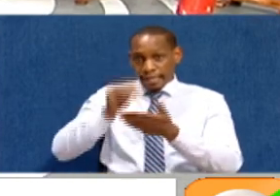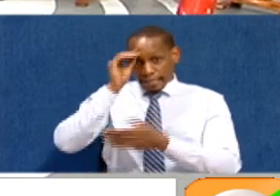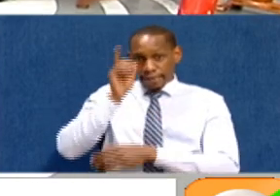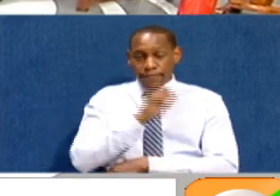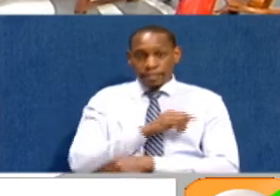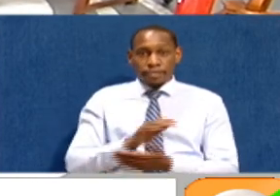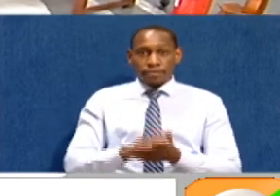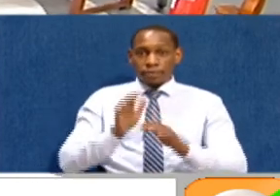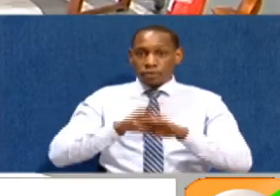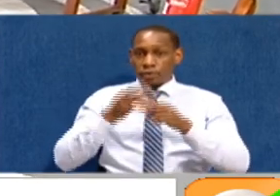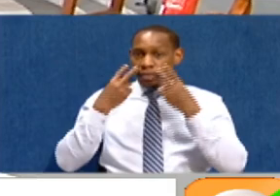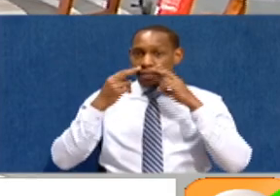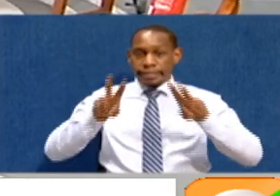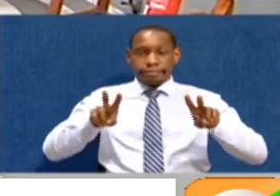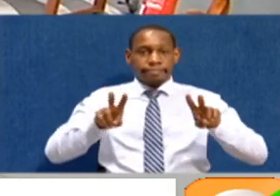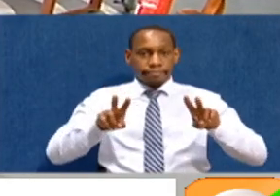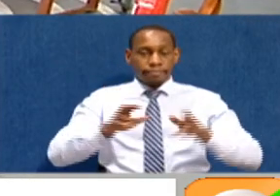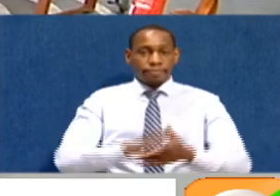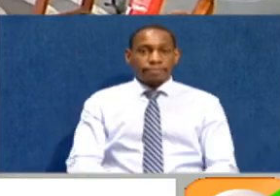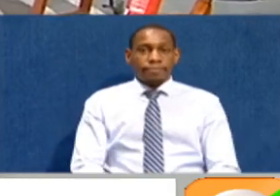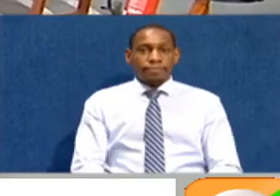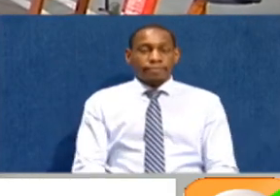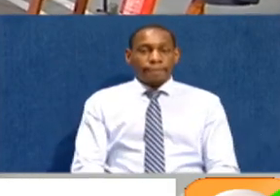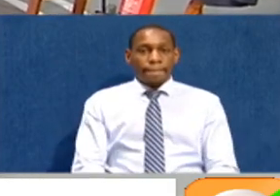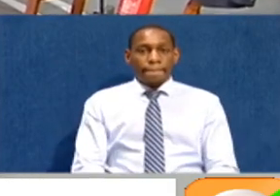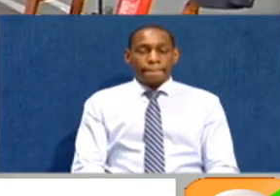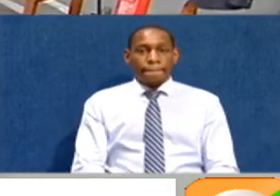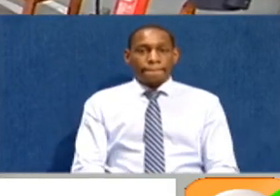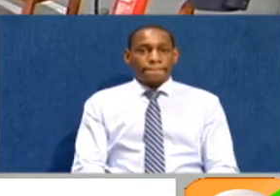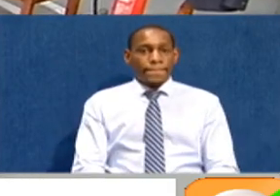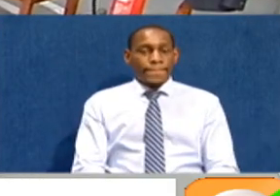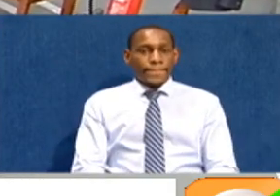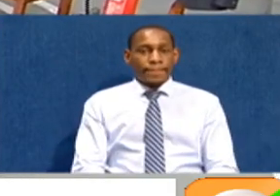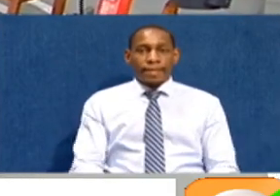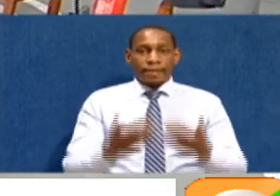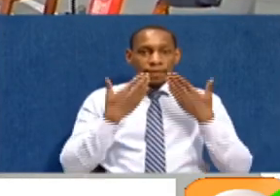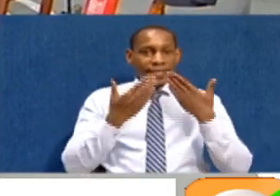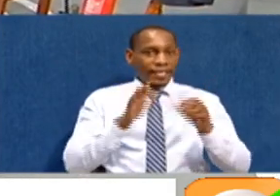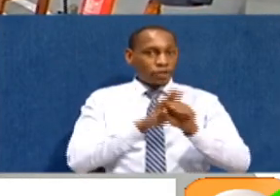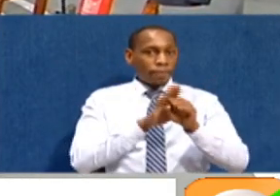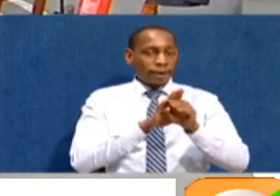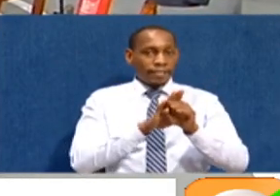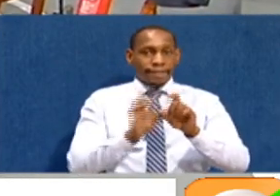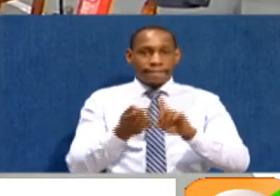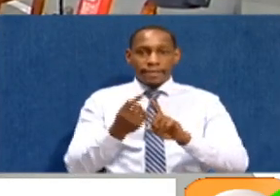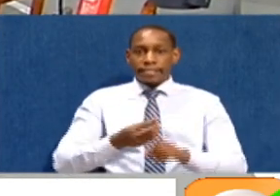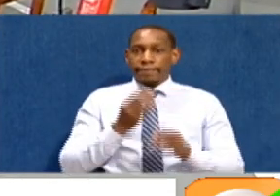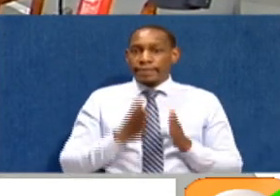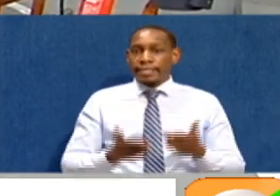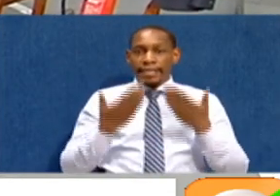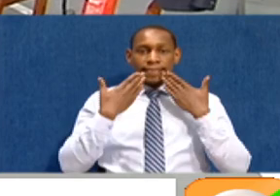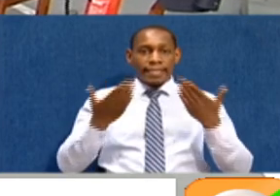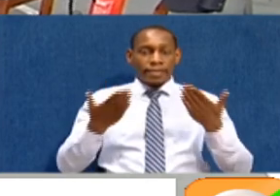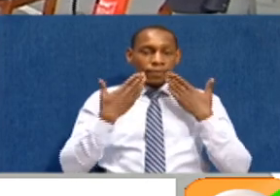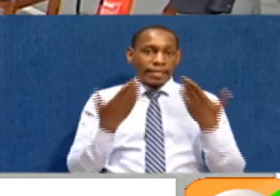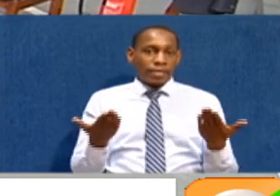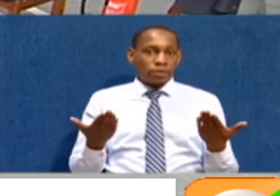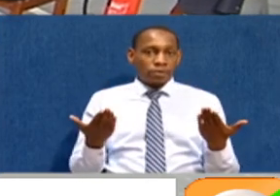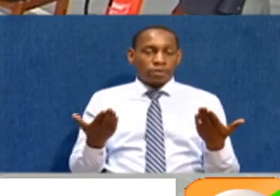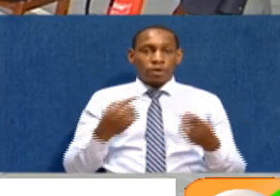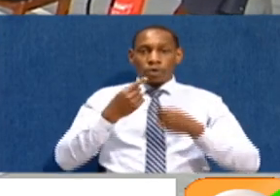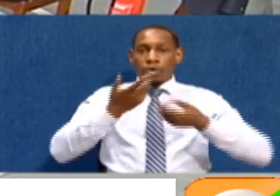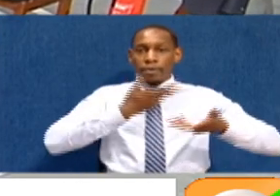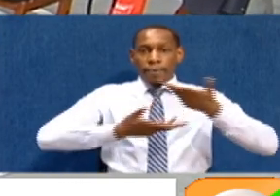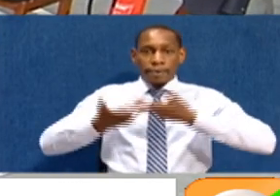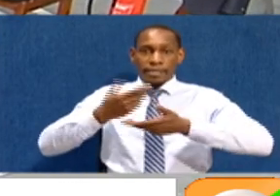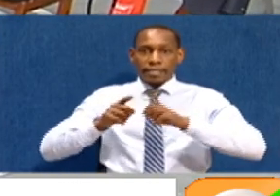na kuna watu na viatu. Kuna watu na viatu. Prof, thank you so much for being my first guest. I really appreciate it, gentlemen. Let's keep